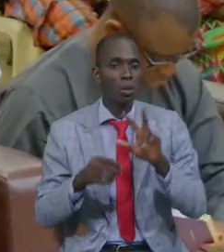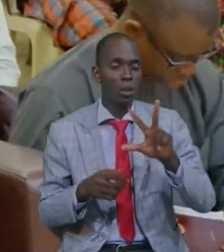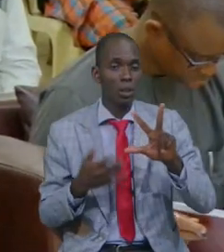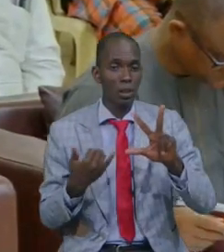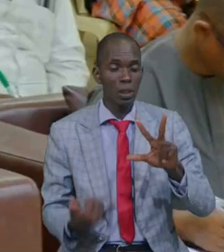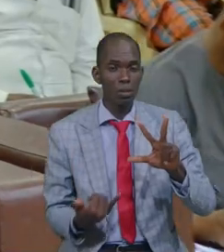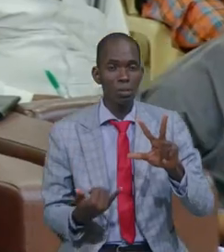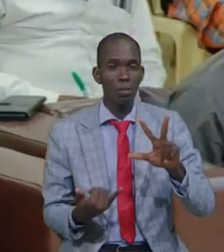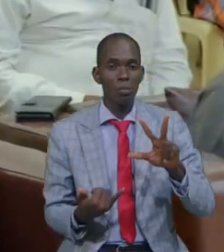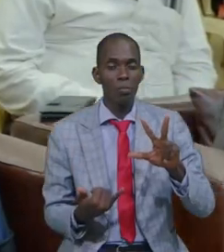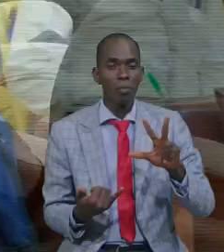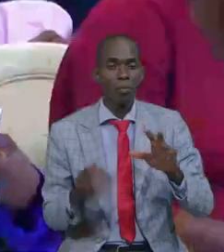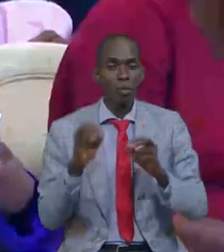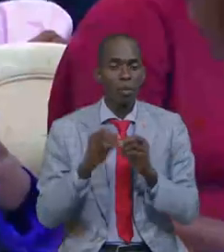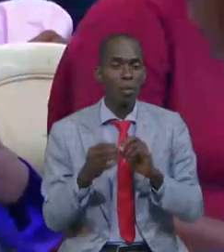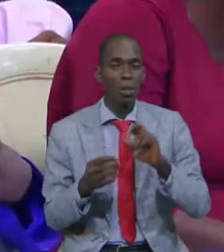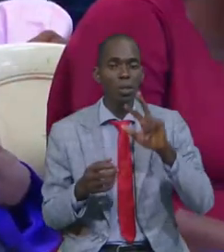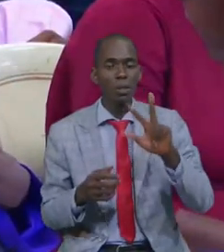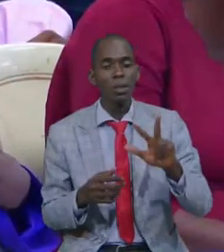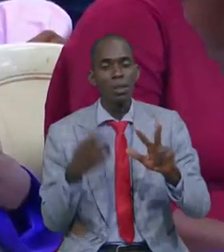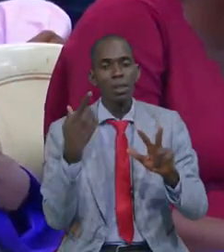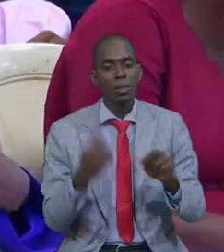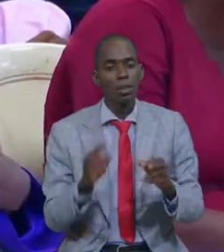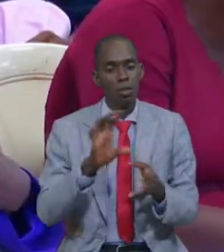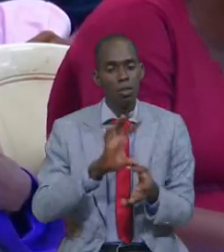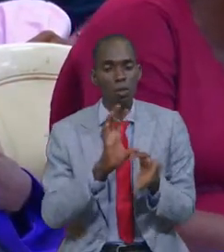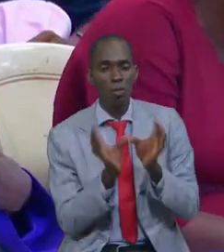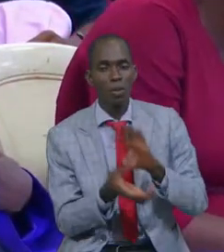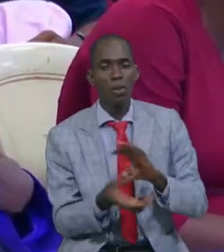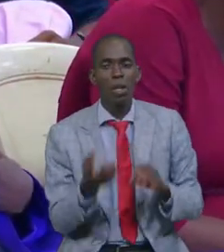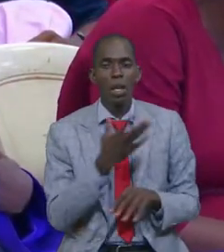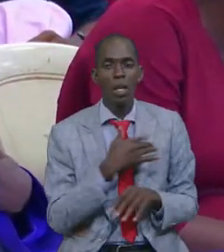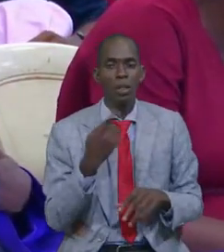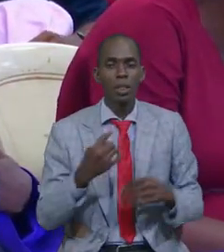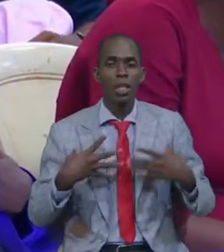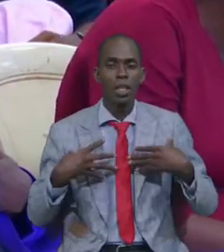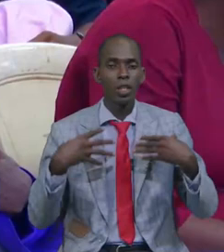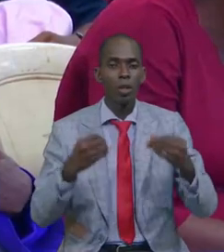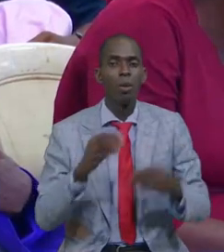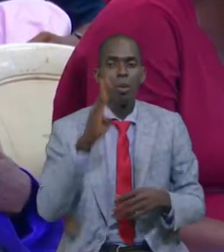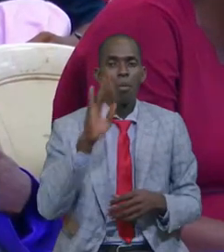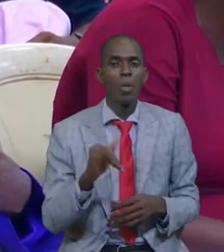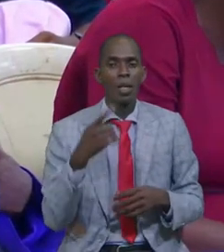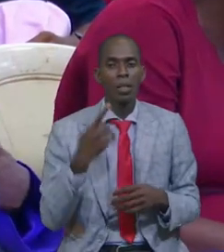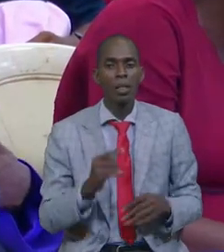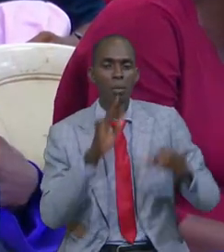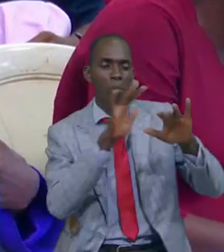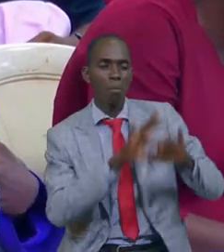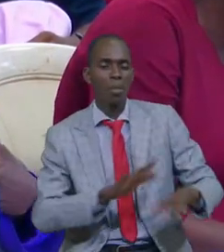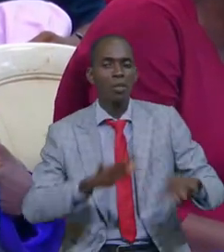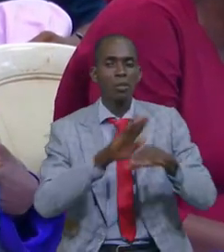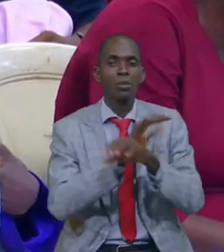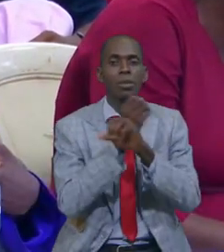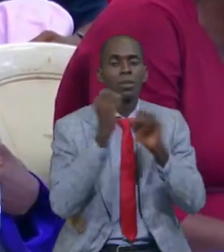you now on the conversion and the cure by the merciful